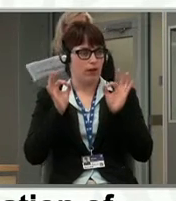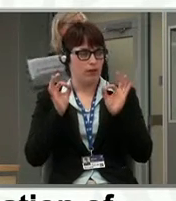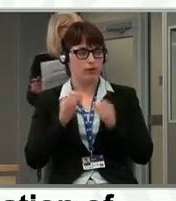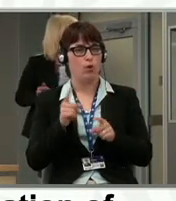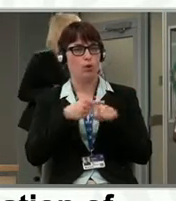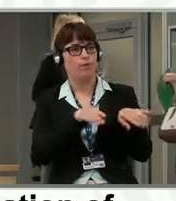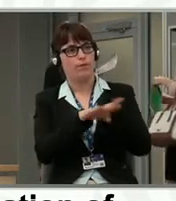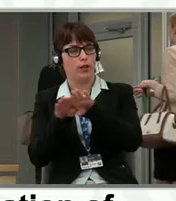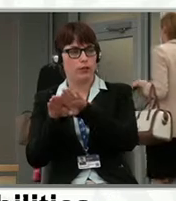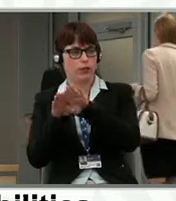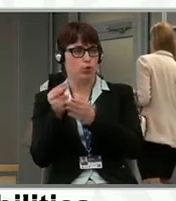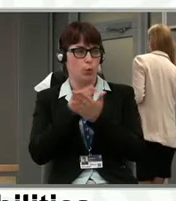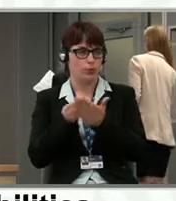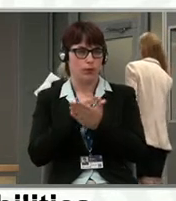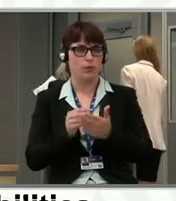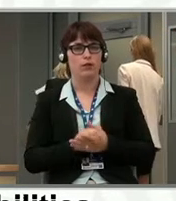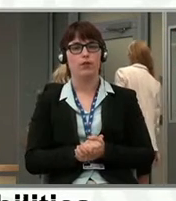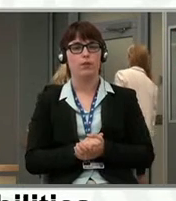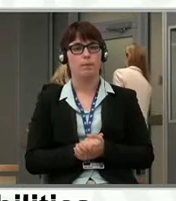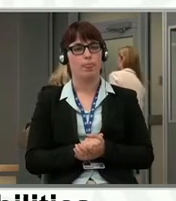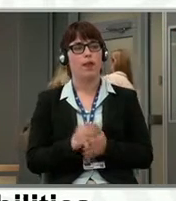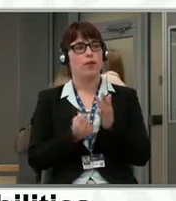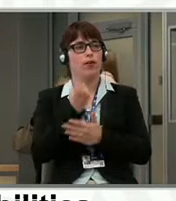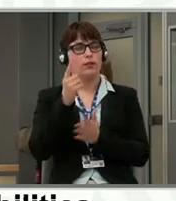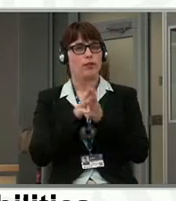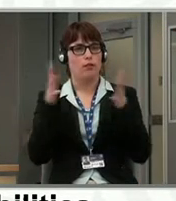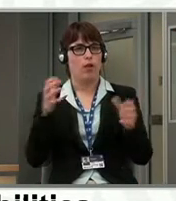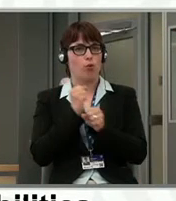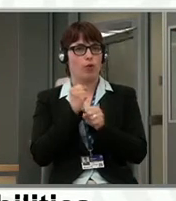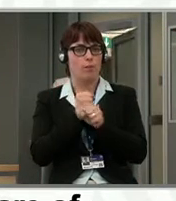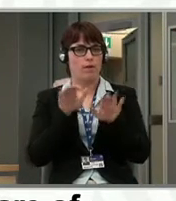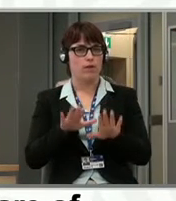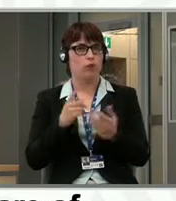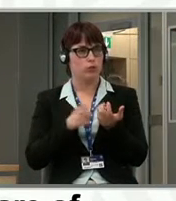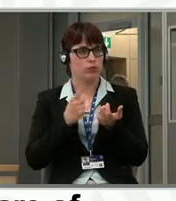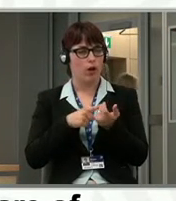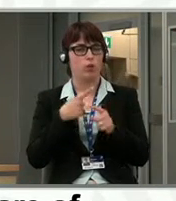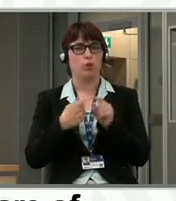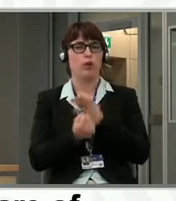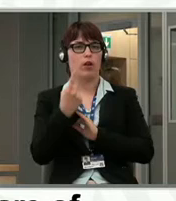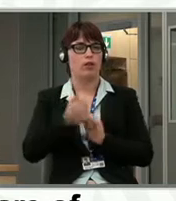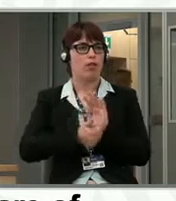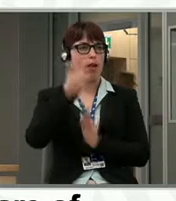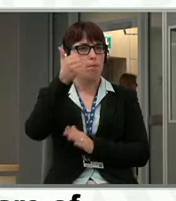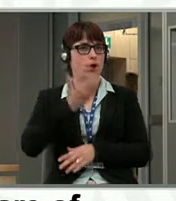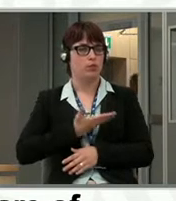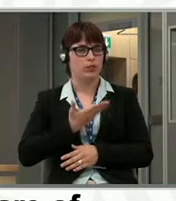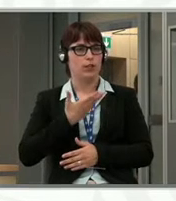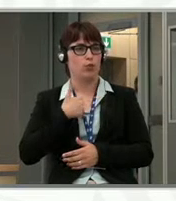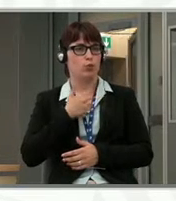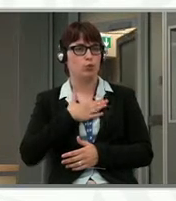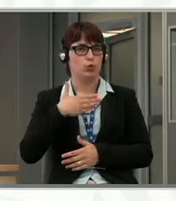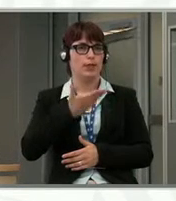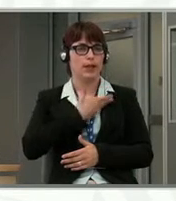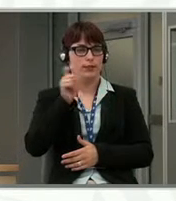All topics covered by this conference are of equal importance. Creation of jobs, better